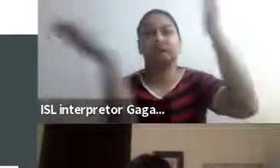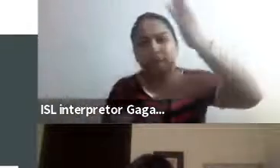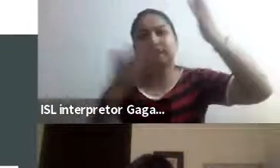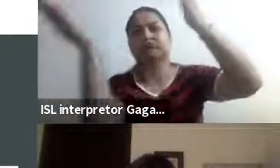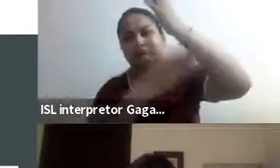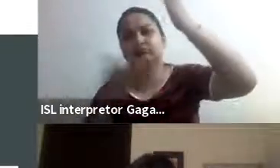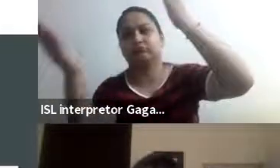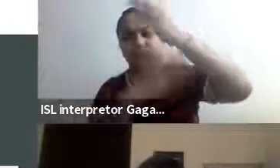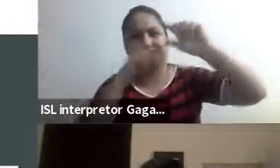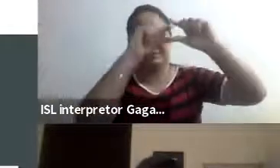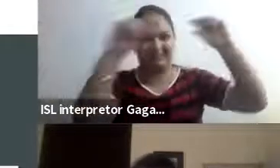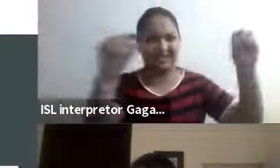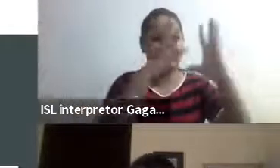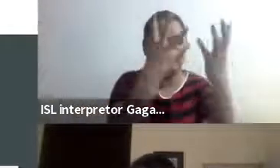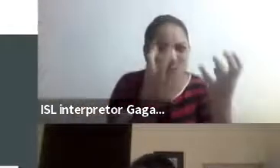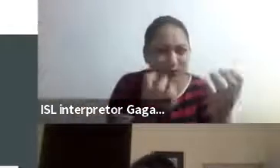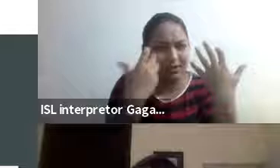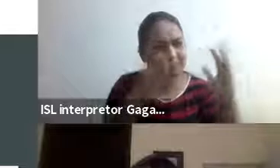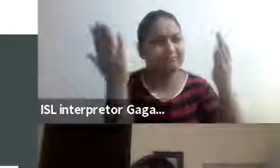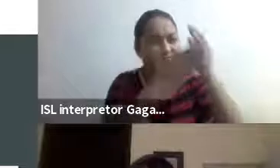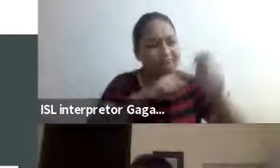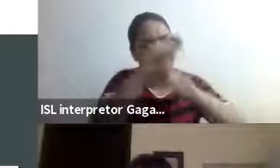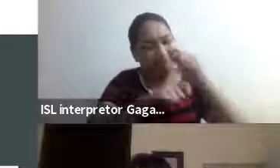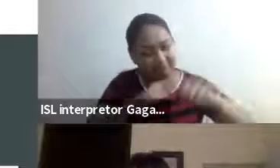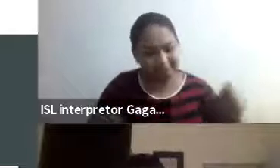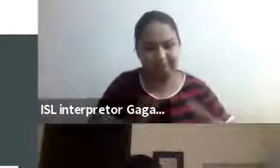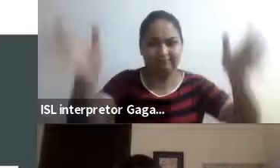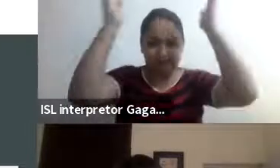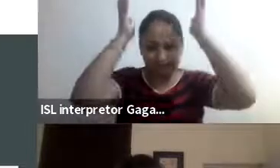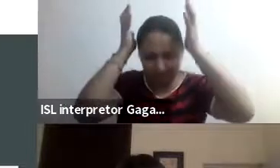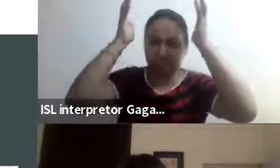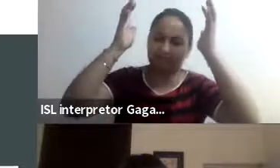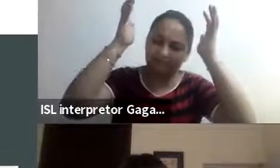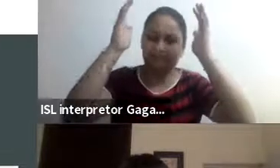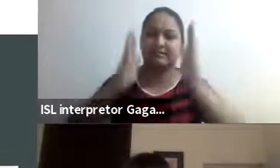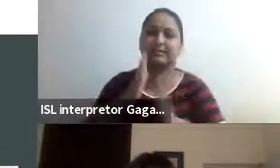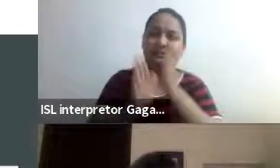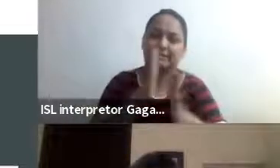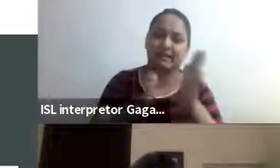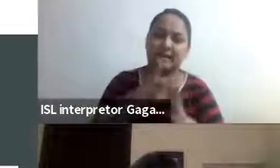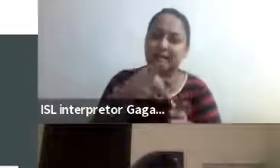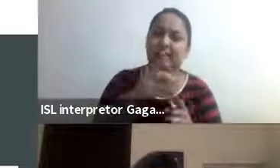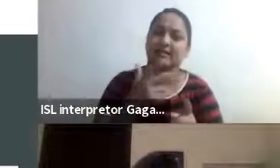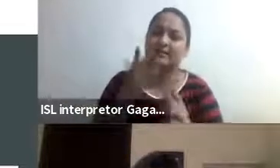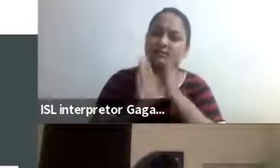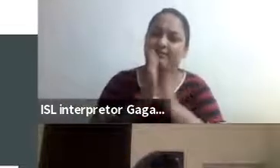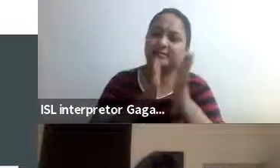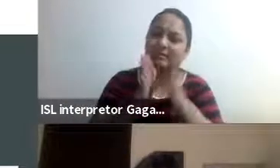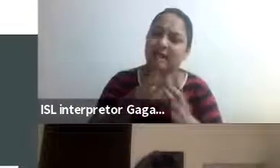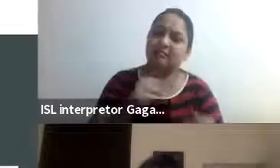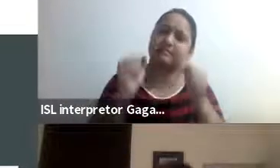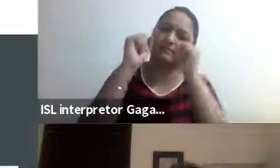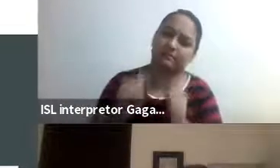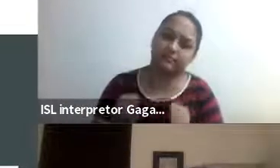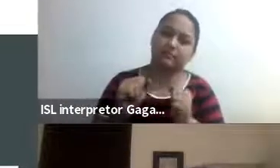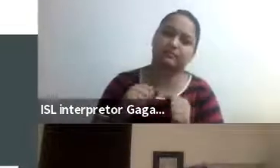the branches, then form little bundles, tie them up, get on a train, a very irregular train, and